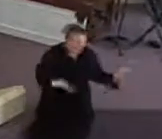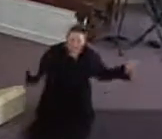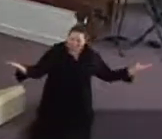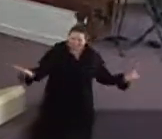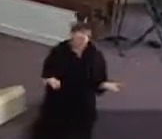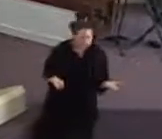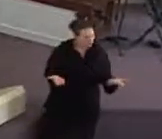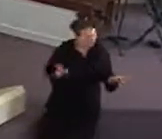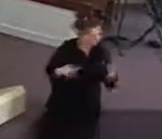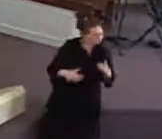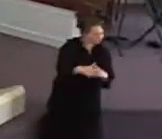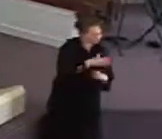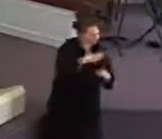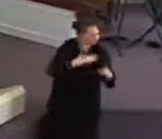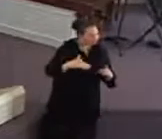now.